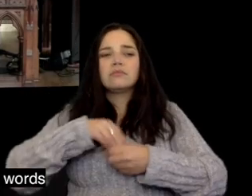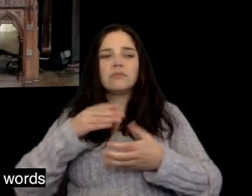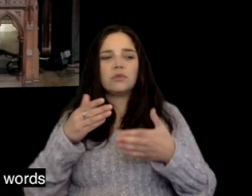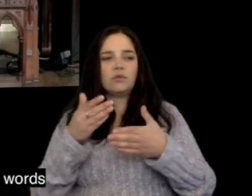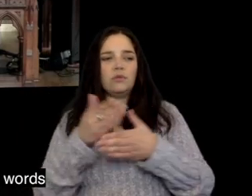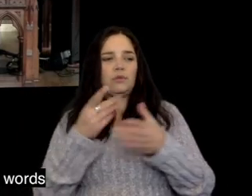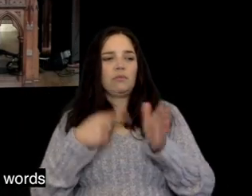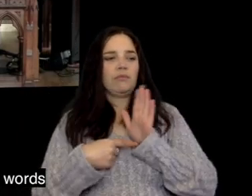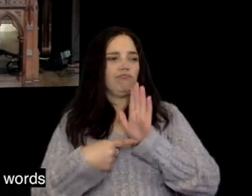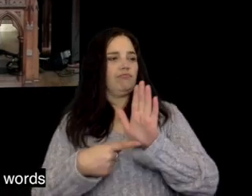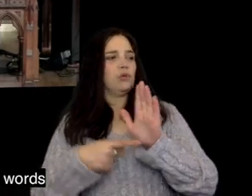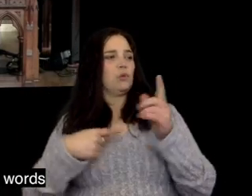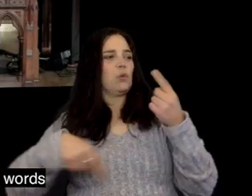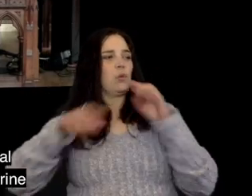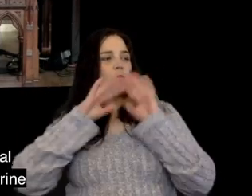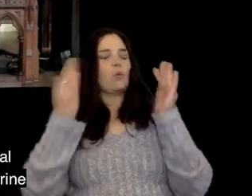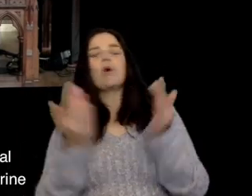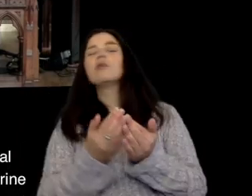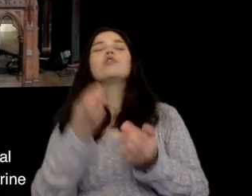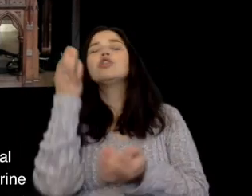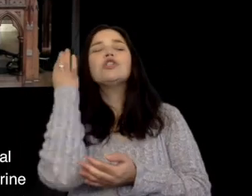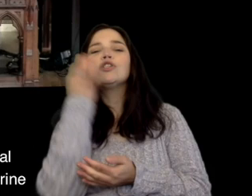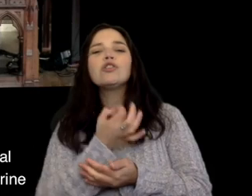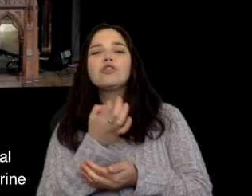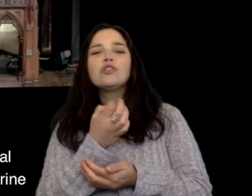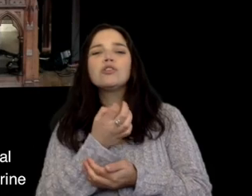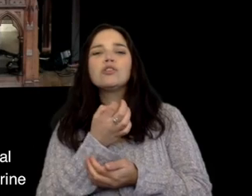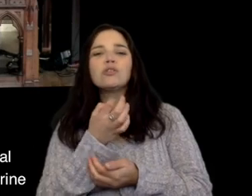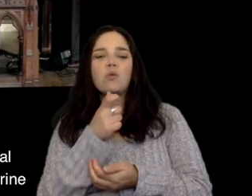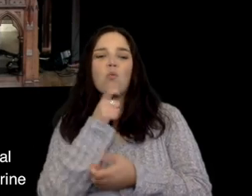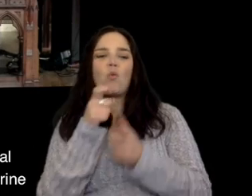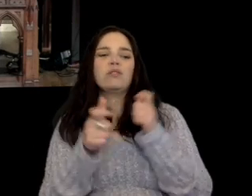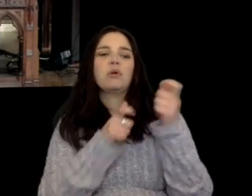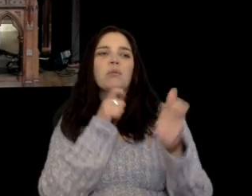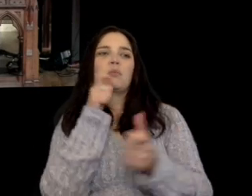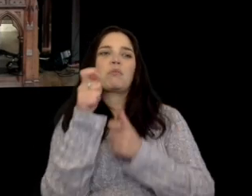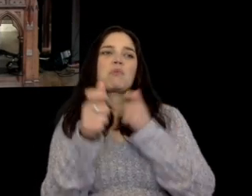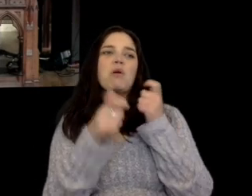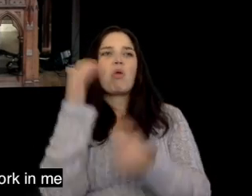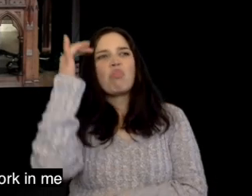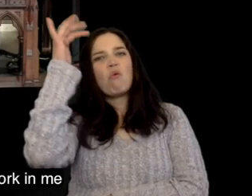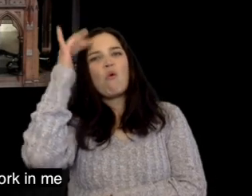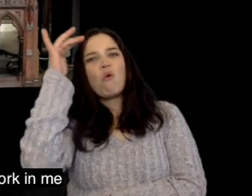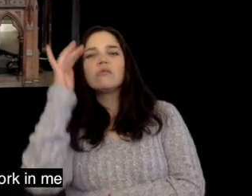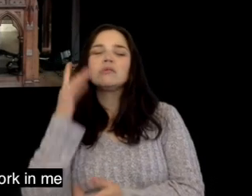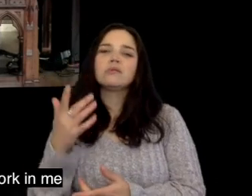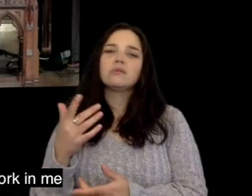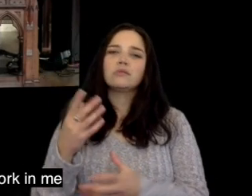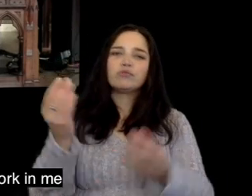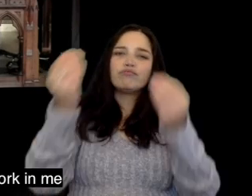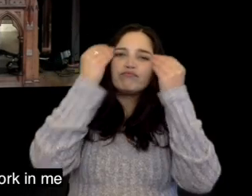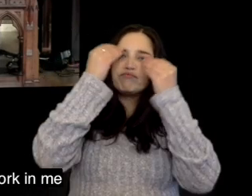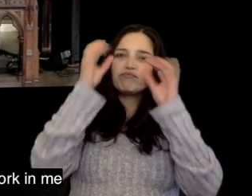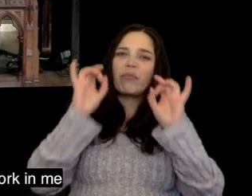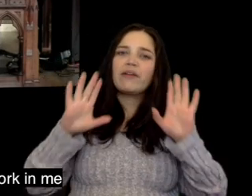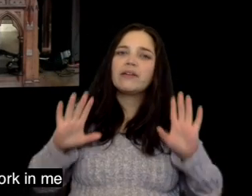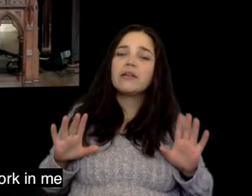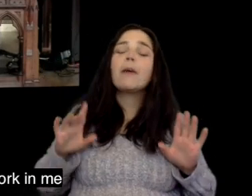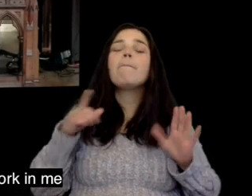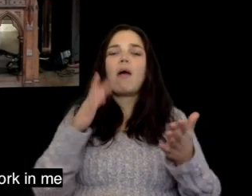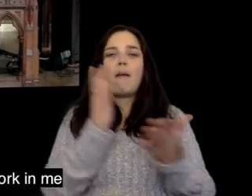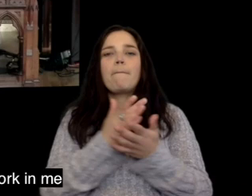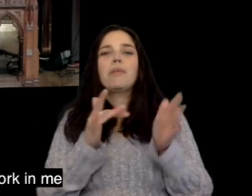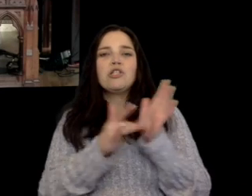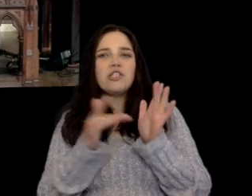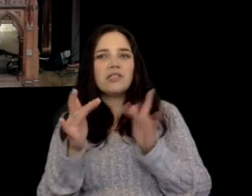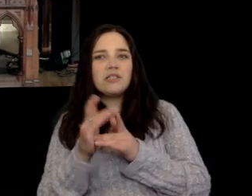shown to the world around us that this is not just our words or our philosophical thoughts or our doctrine, but